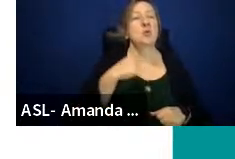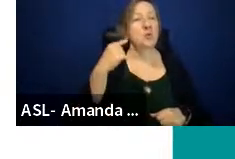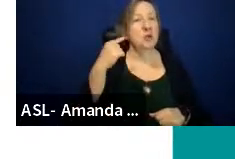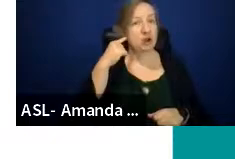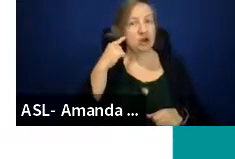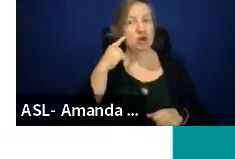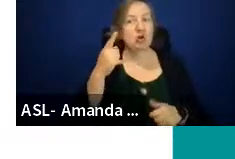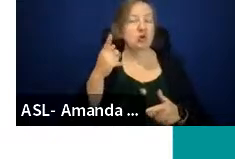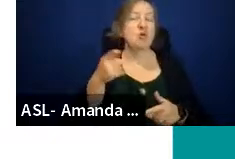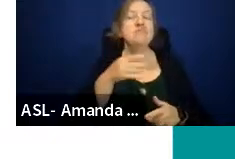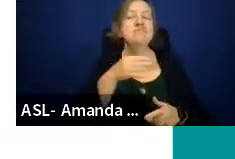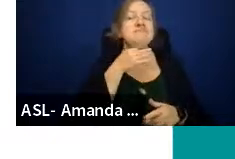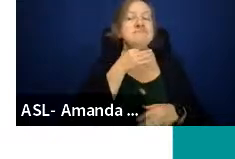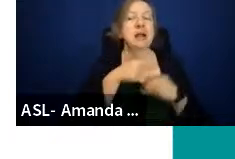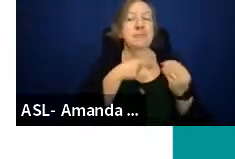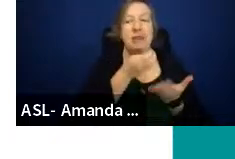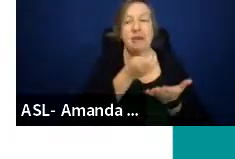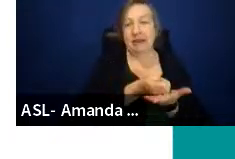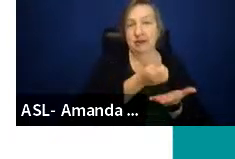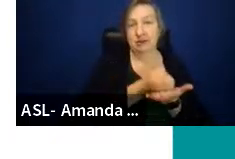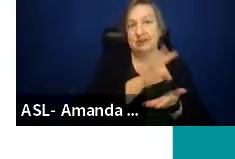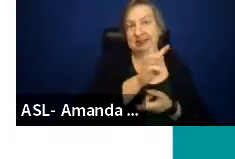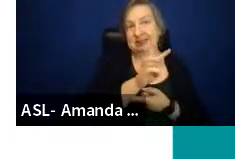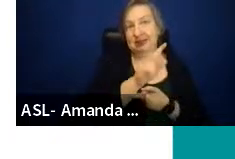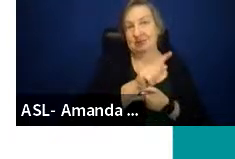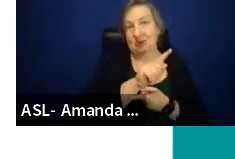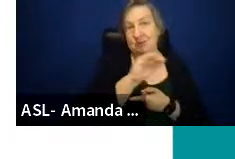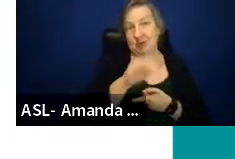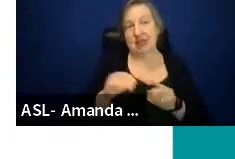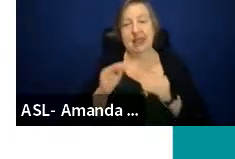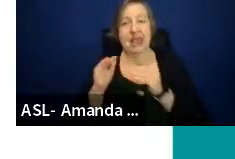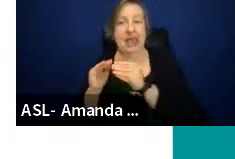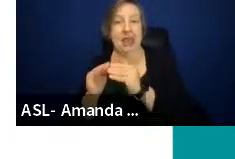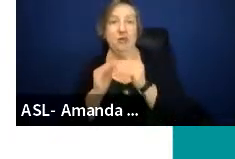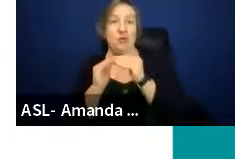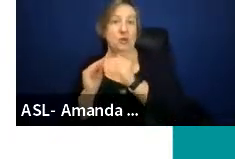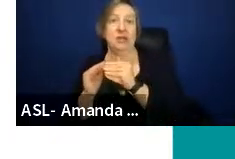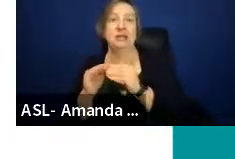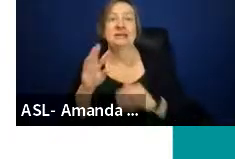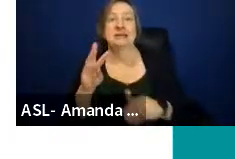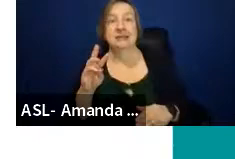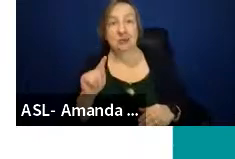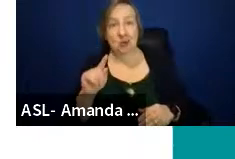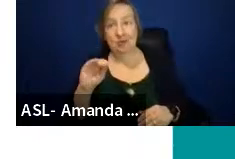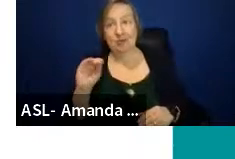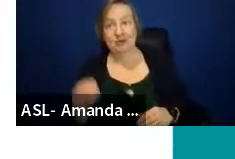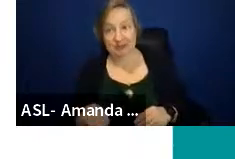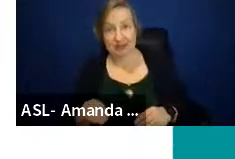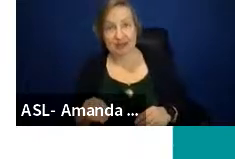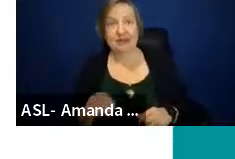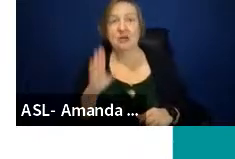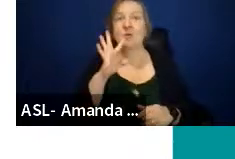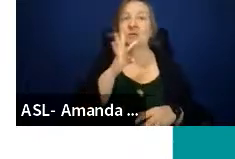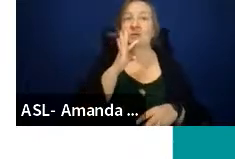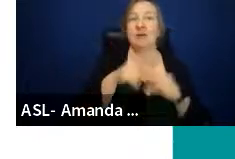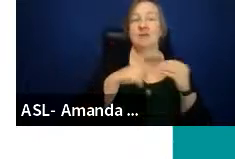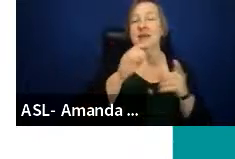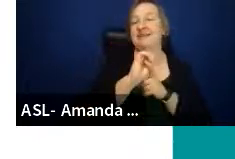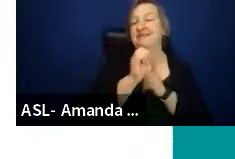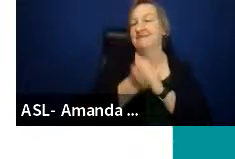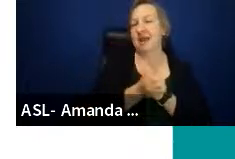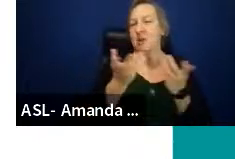you want to hear about economics, 61%, equity, also 61%. We're also going to touch on environmental